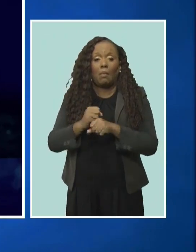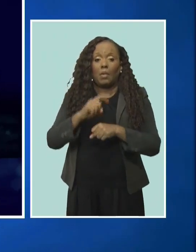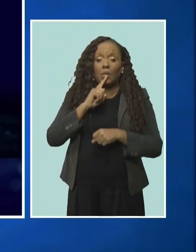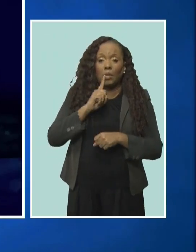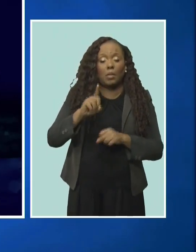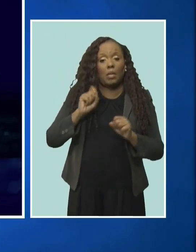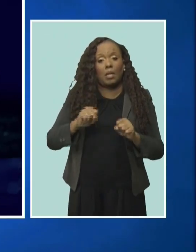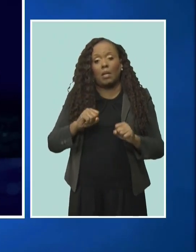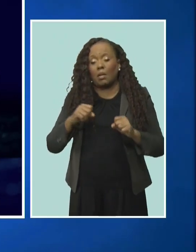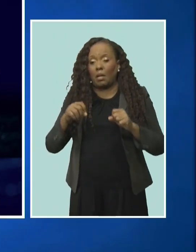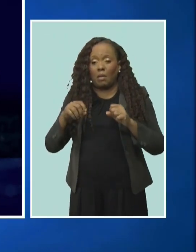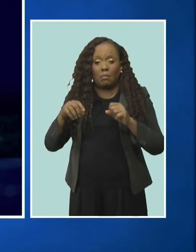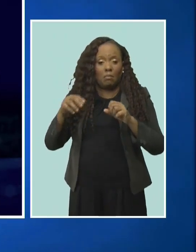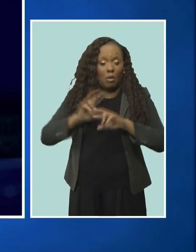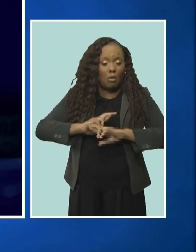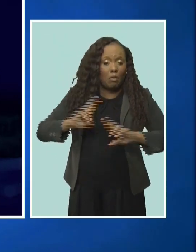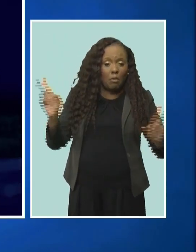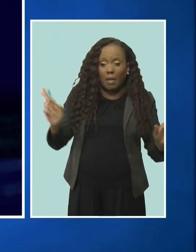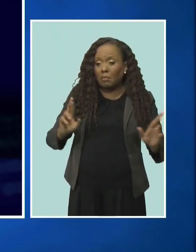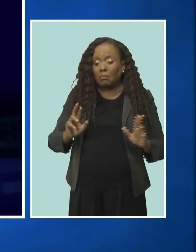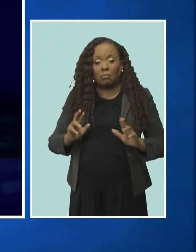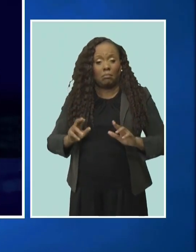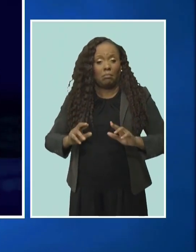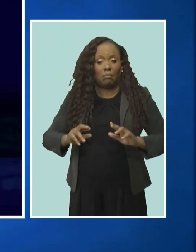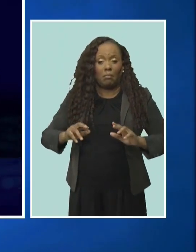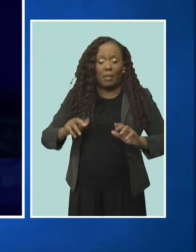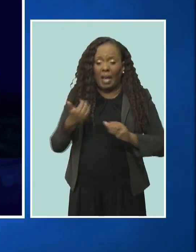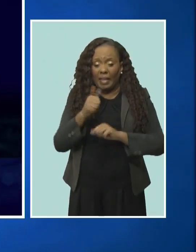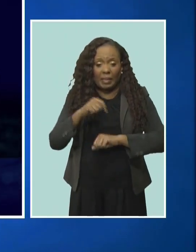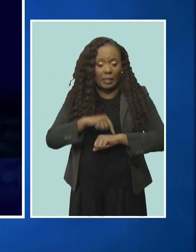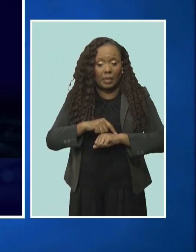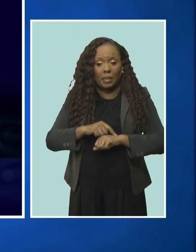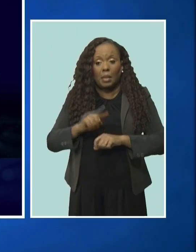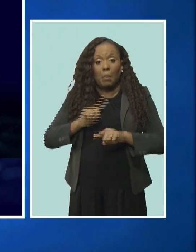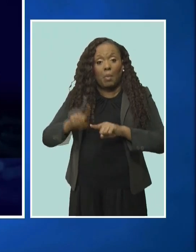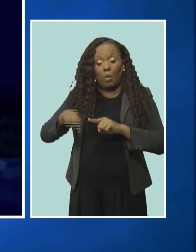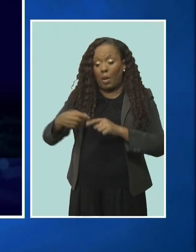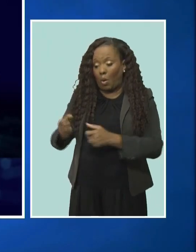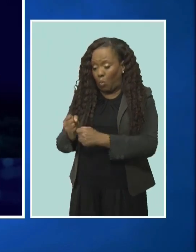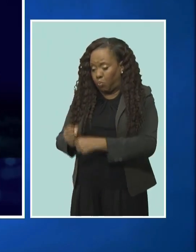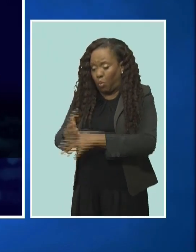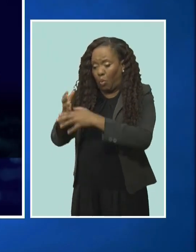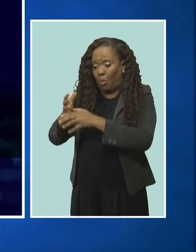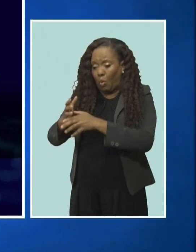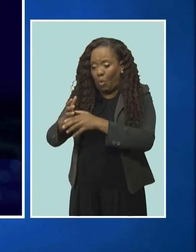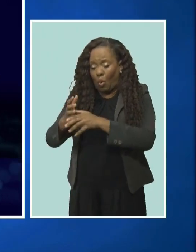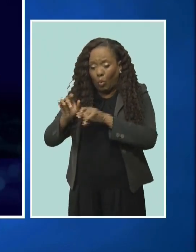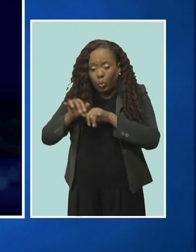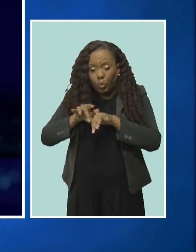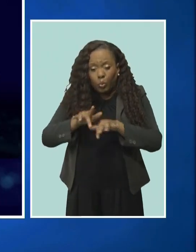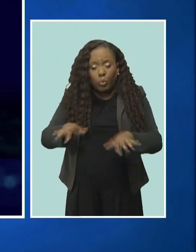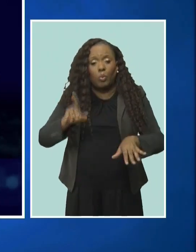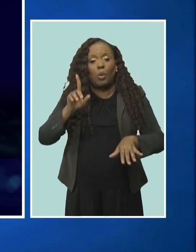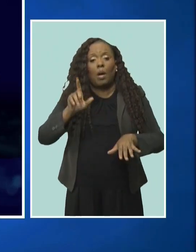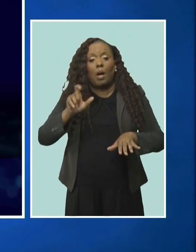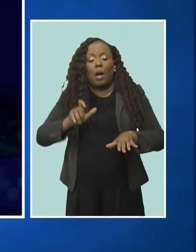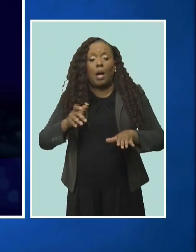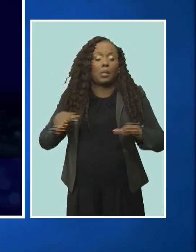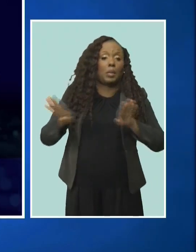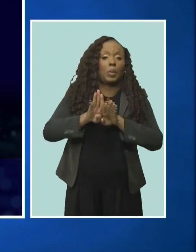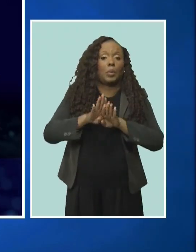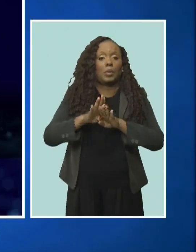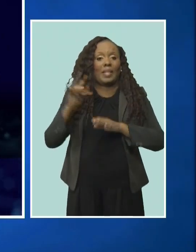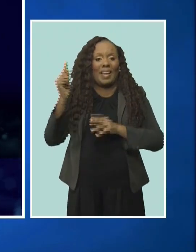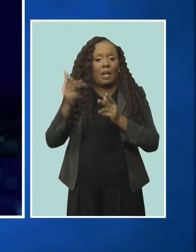speeds. Because of the debris on the runway, the airport had to be closed until all of the debris was